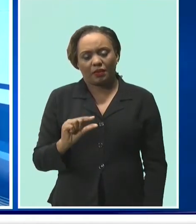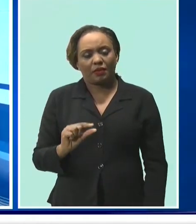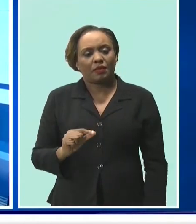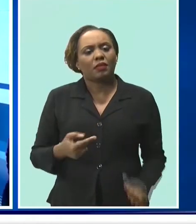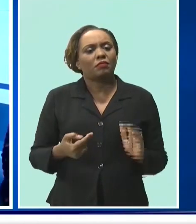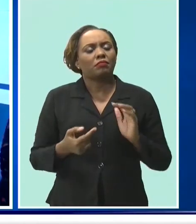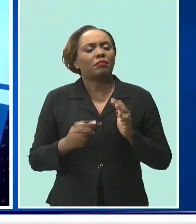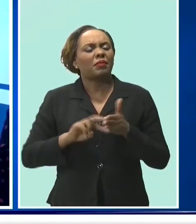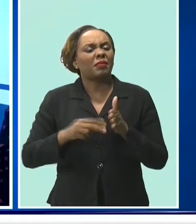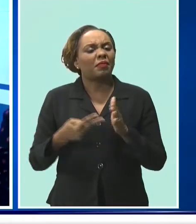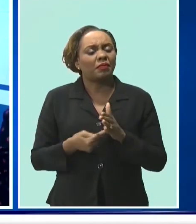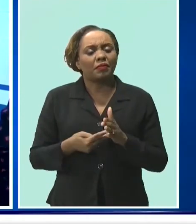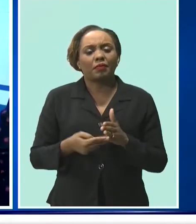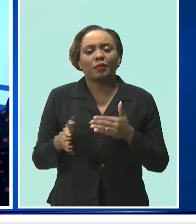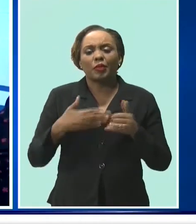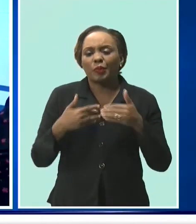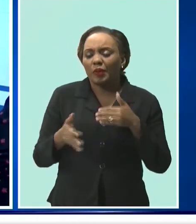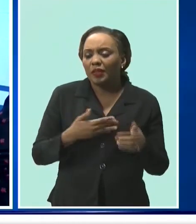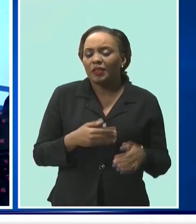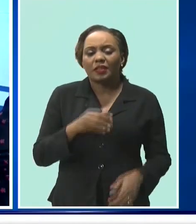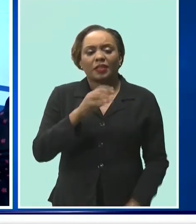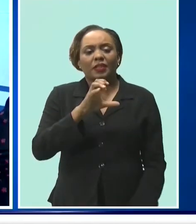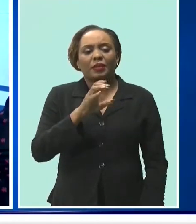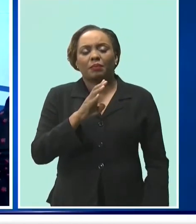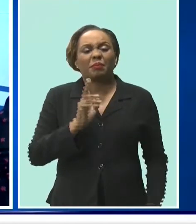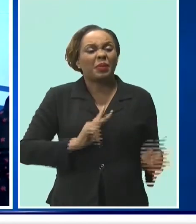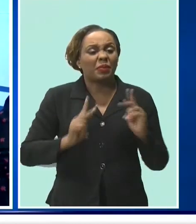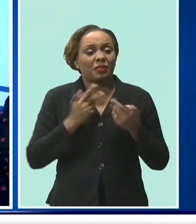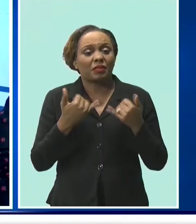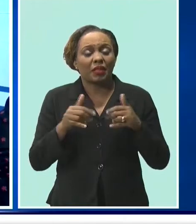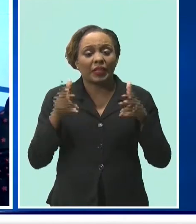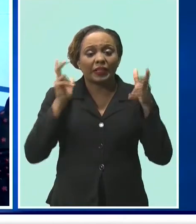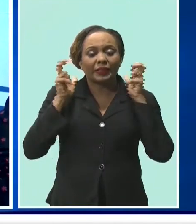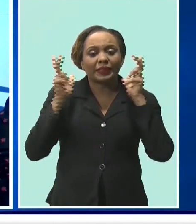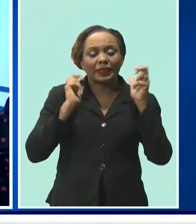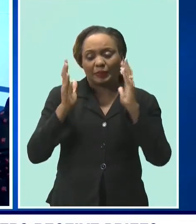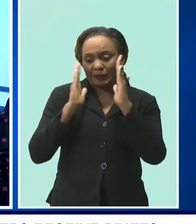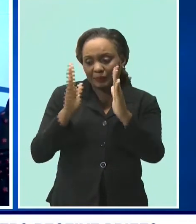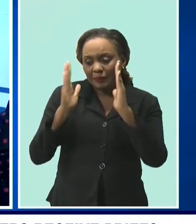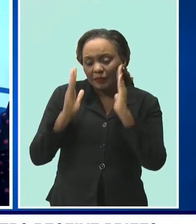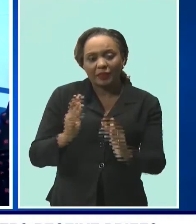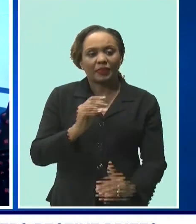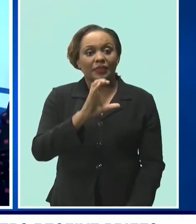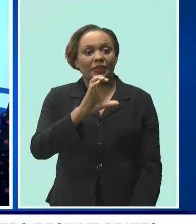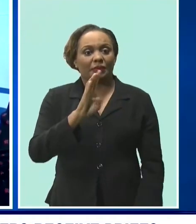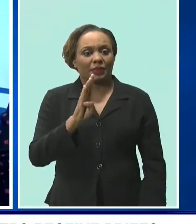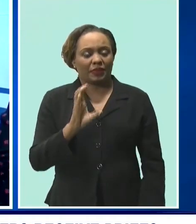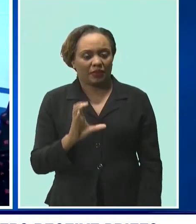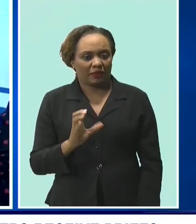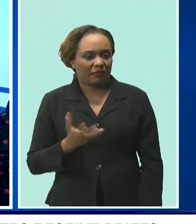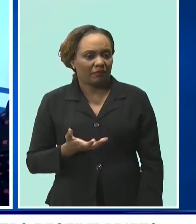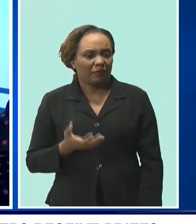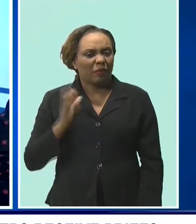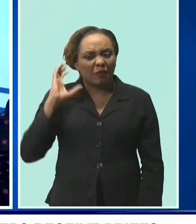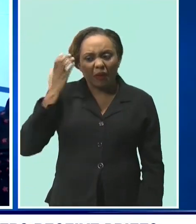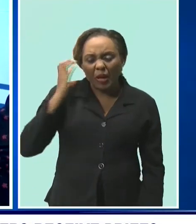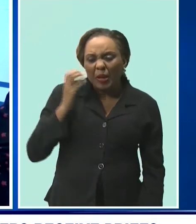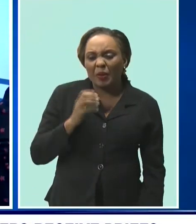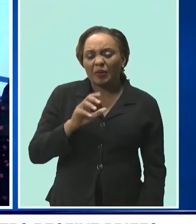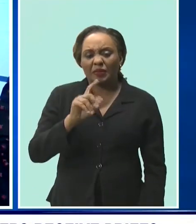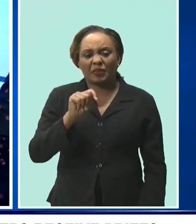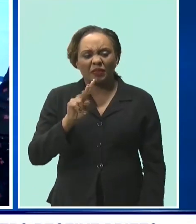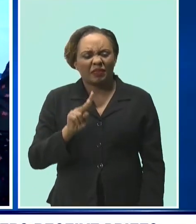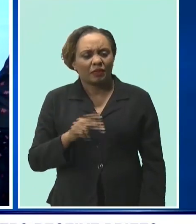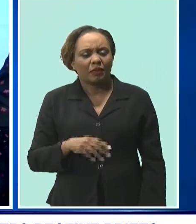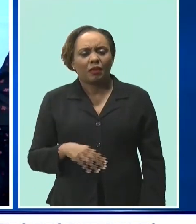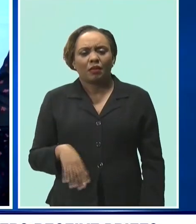reach, whichever media we use, whether we use radio, whether we use social media. Our social media in just a 4-week competition